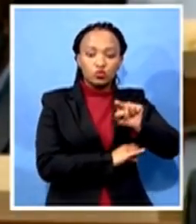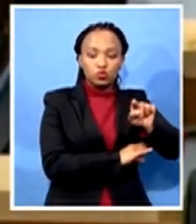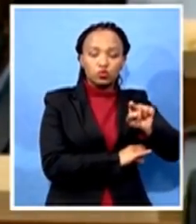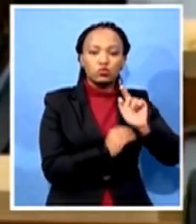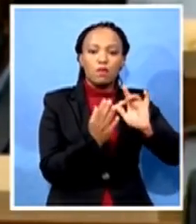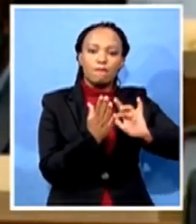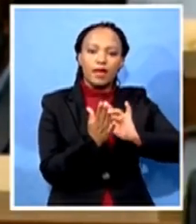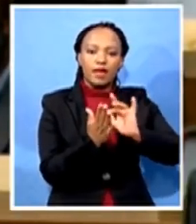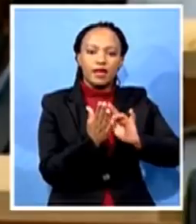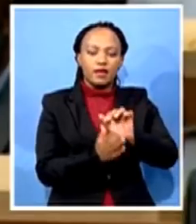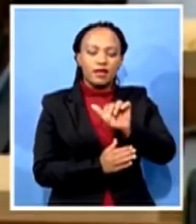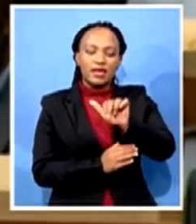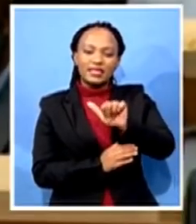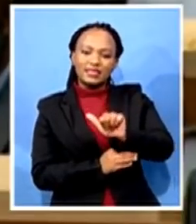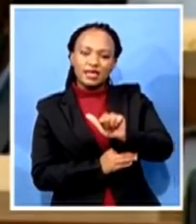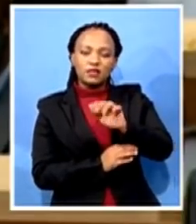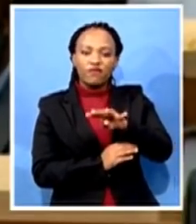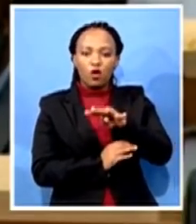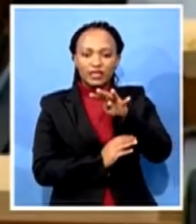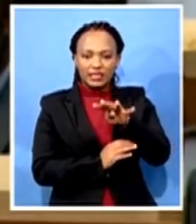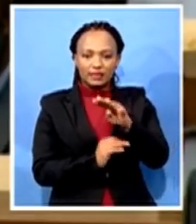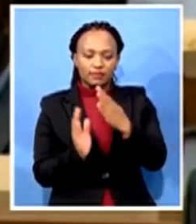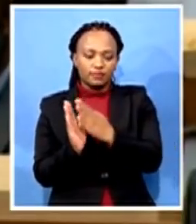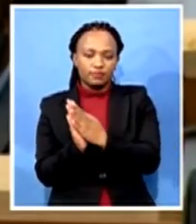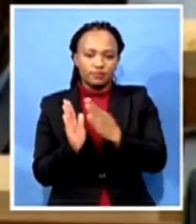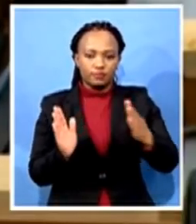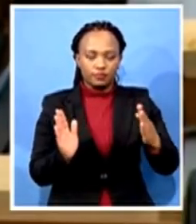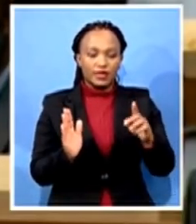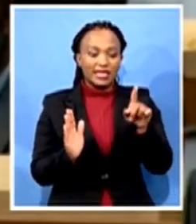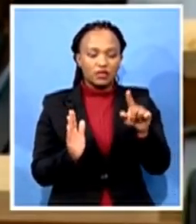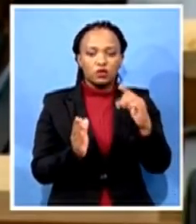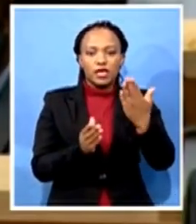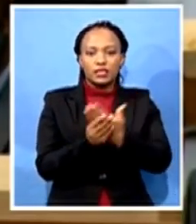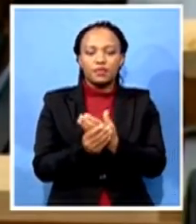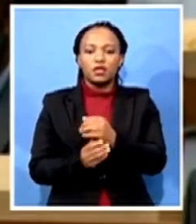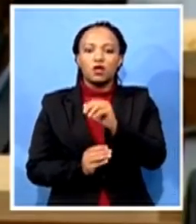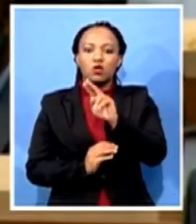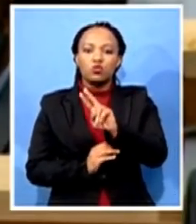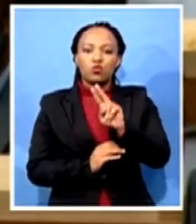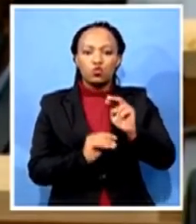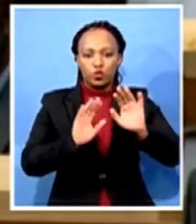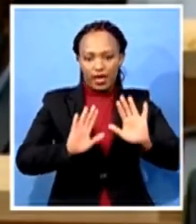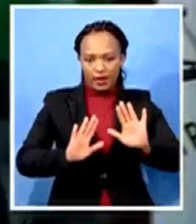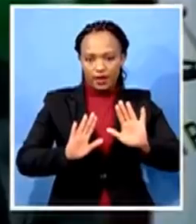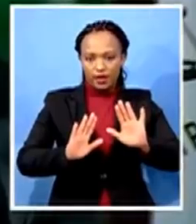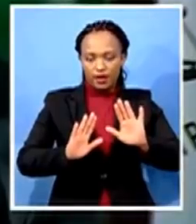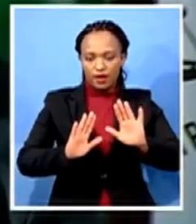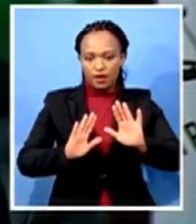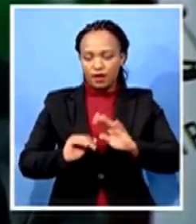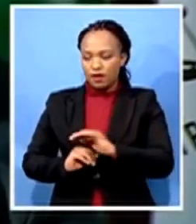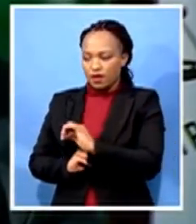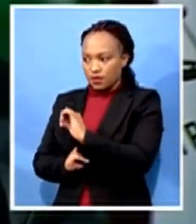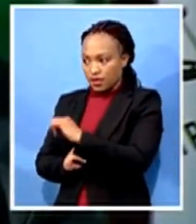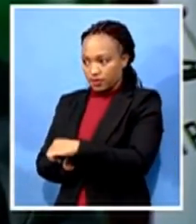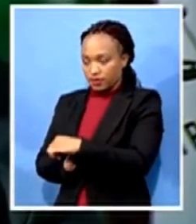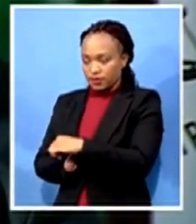614 will be Exhibit UU 10. Yes. And then